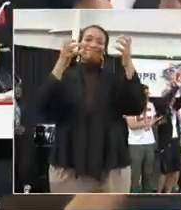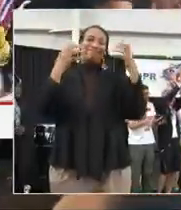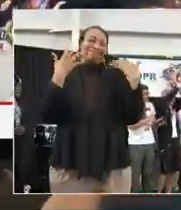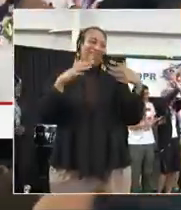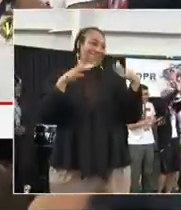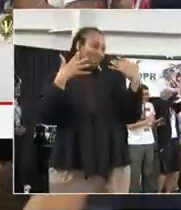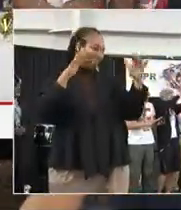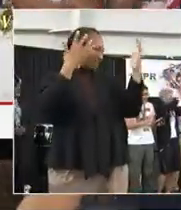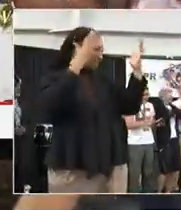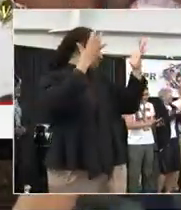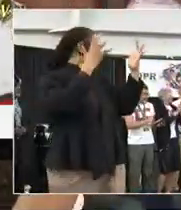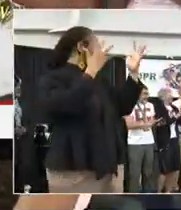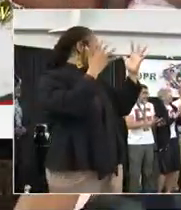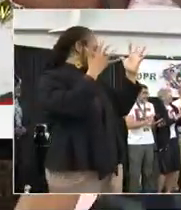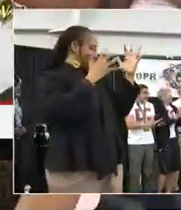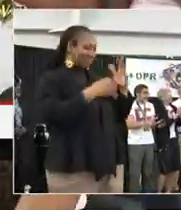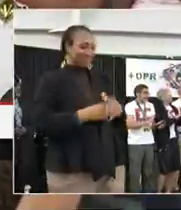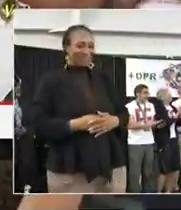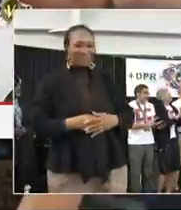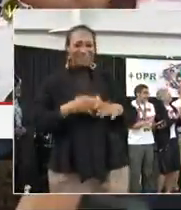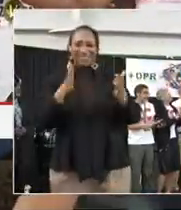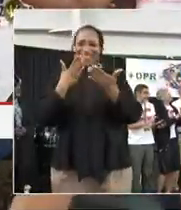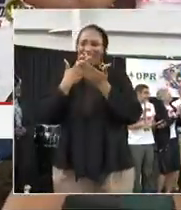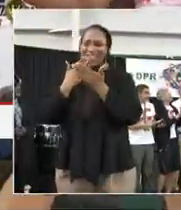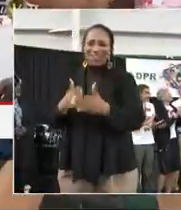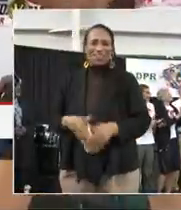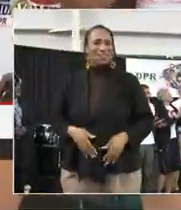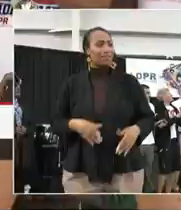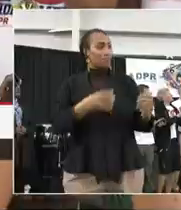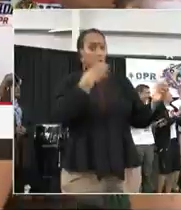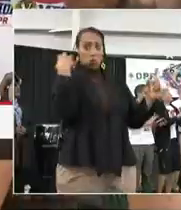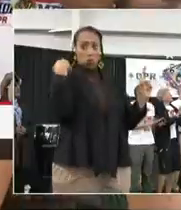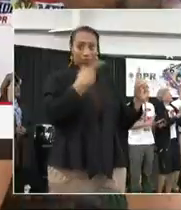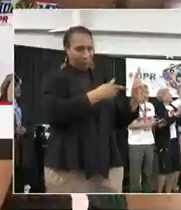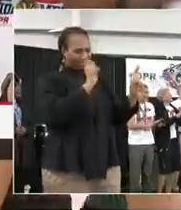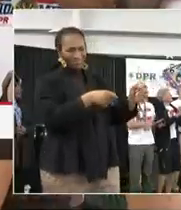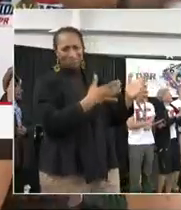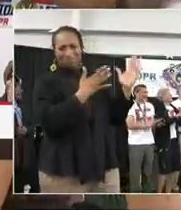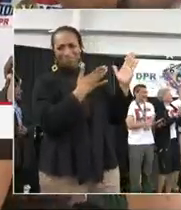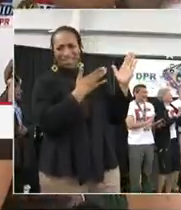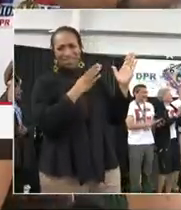Thank you. Let's give Coach a big round of applause.